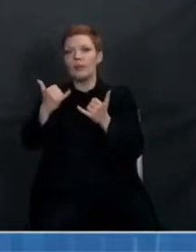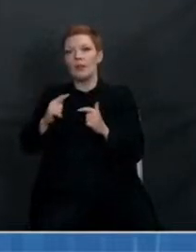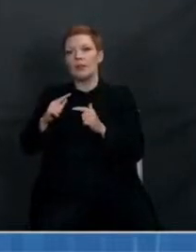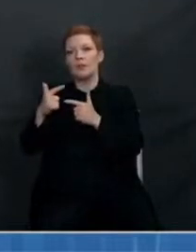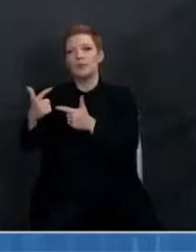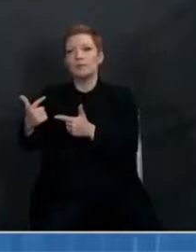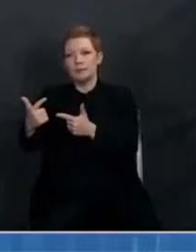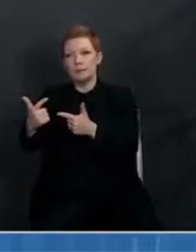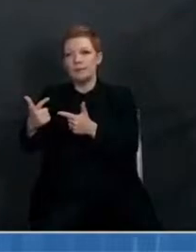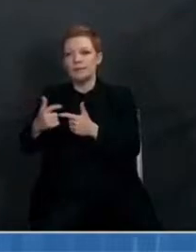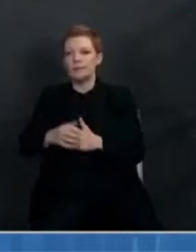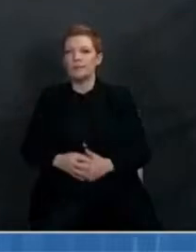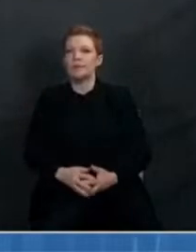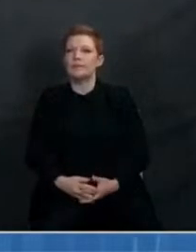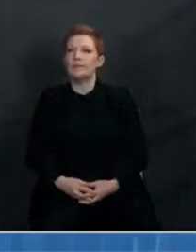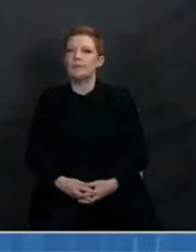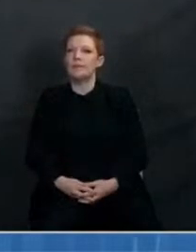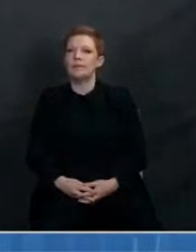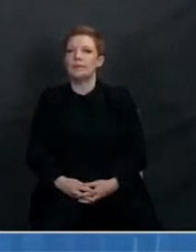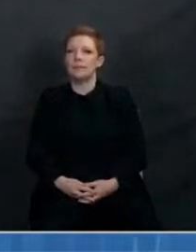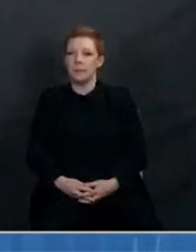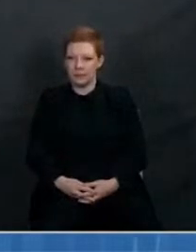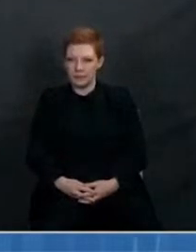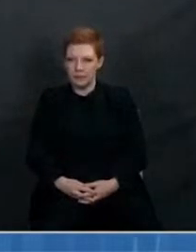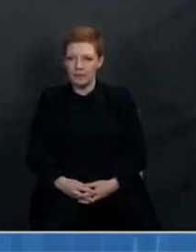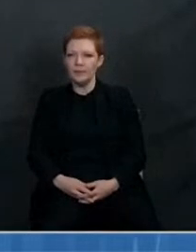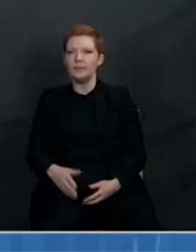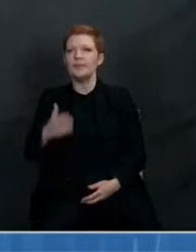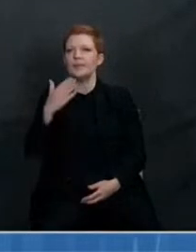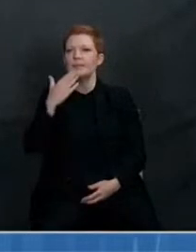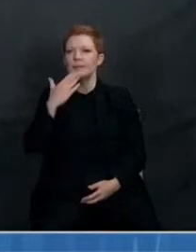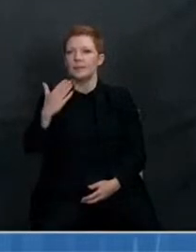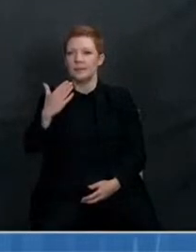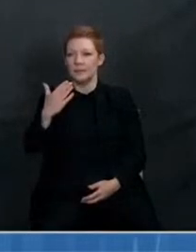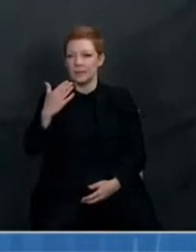you, Andy. Thanks, Dr. Nunes-Smith.